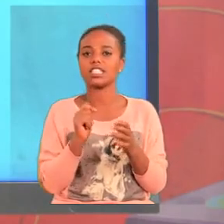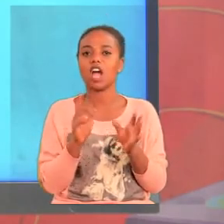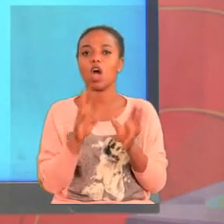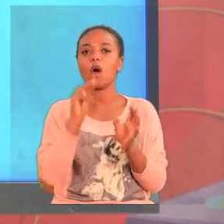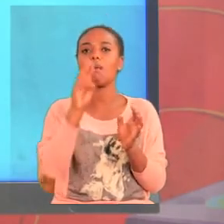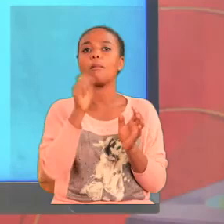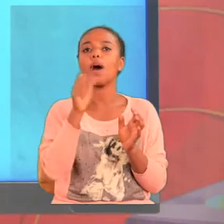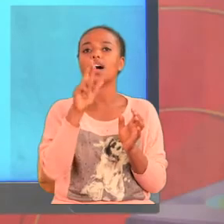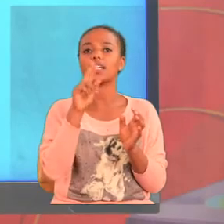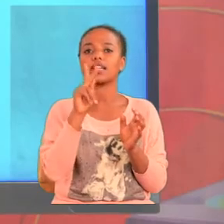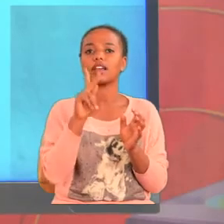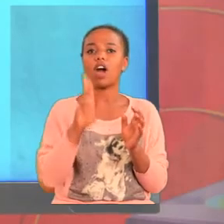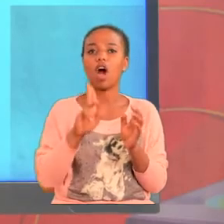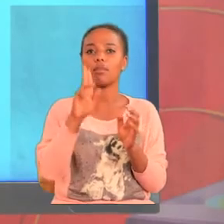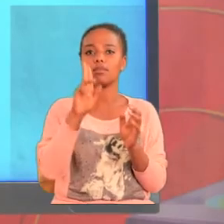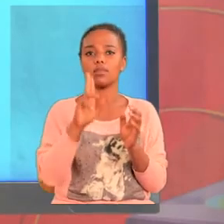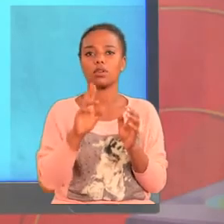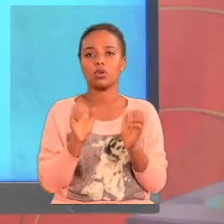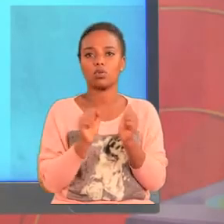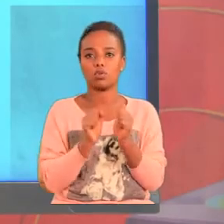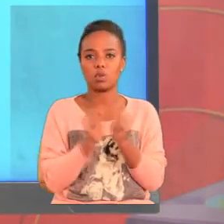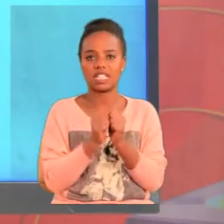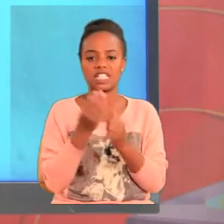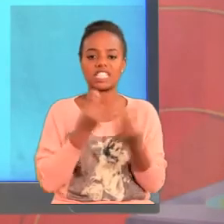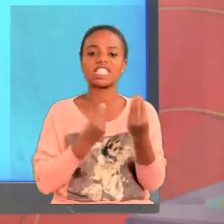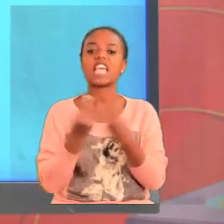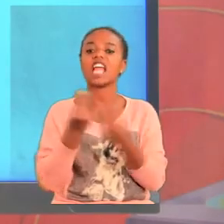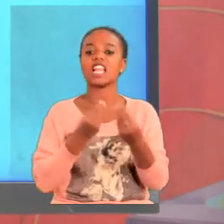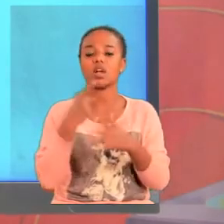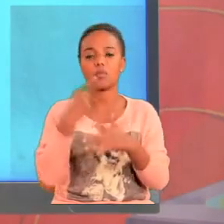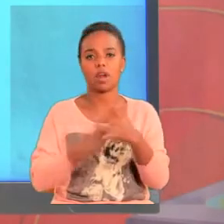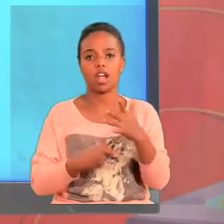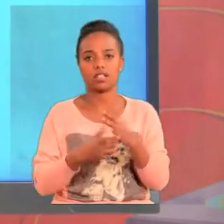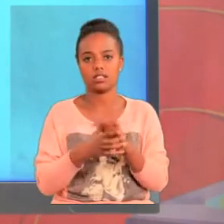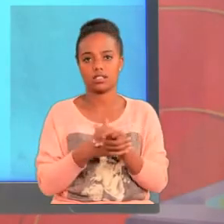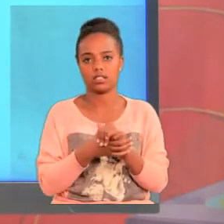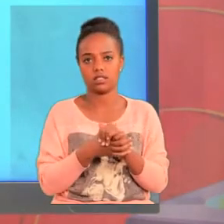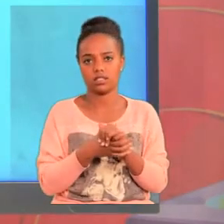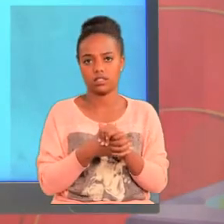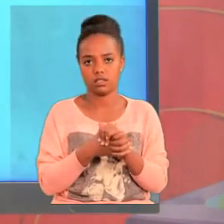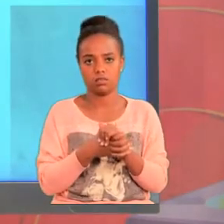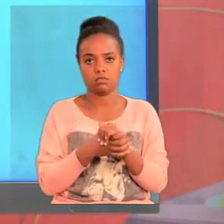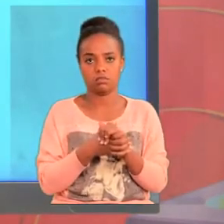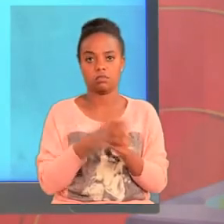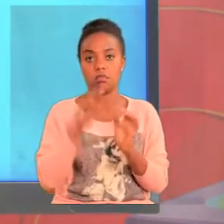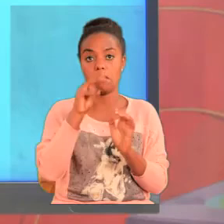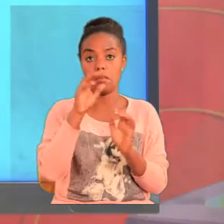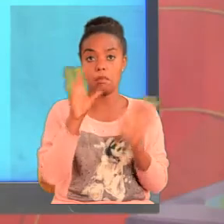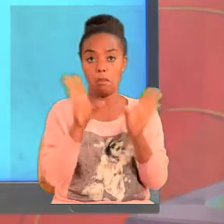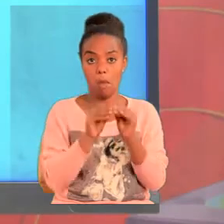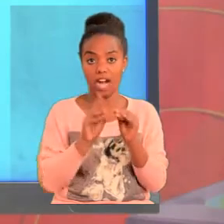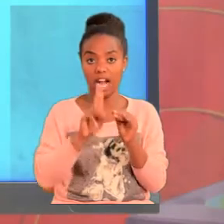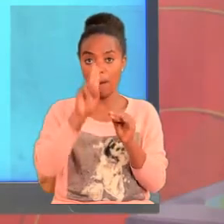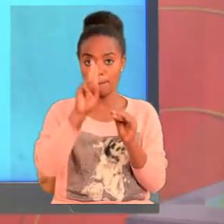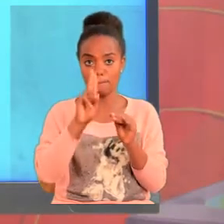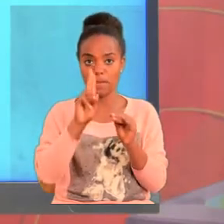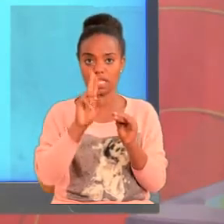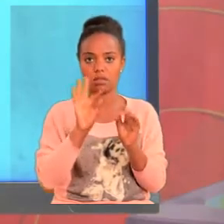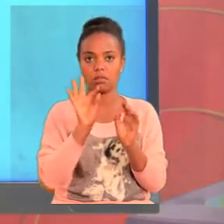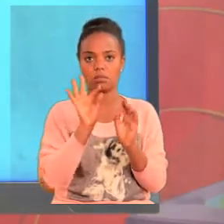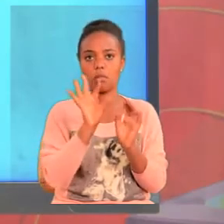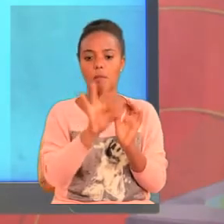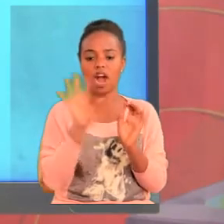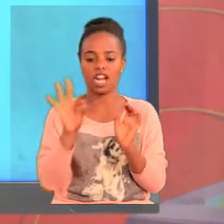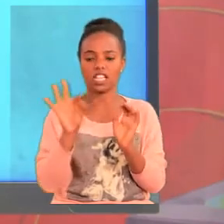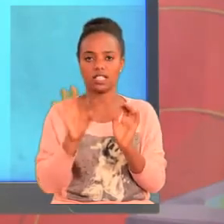says here. So let's see the solution. Markup percent with respect to selling price is